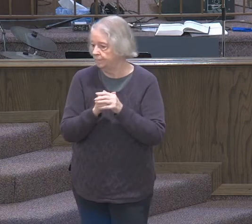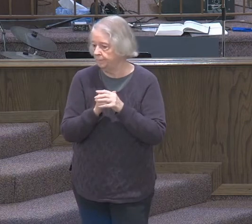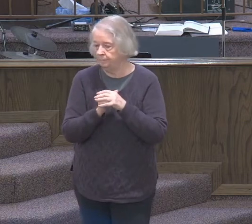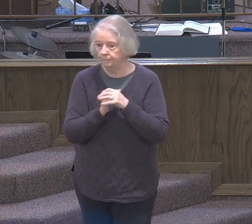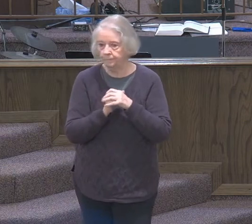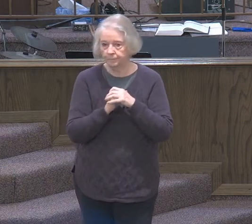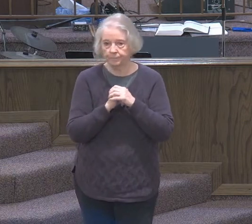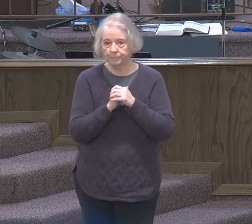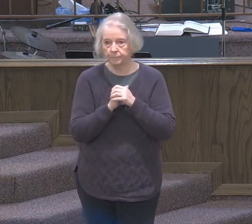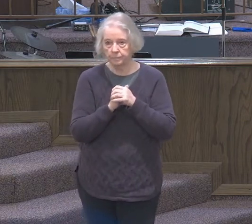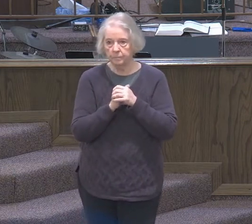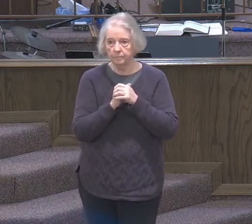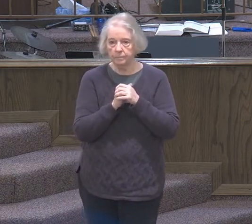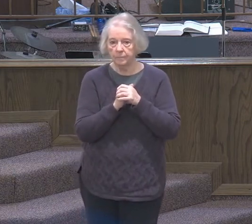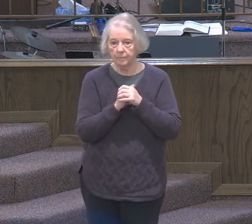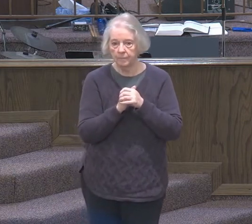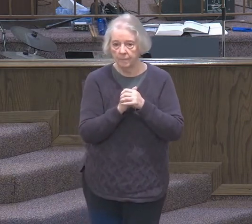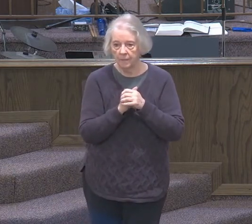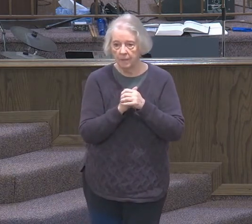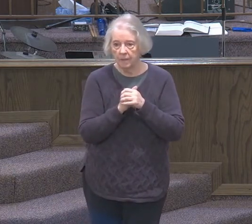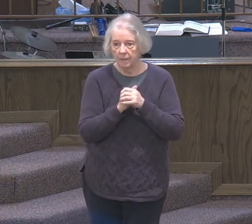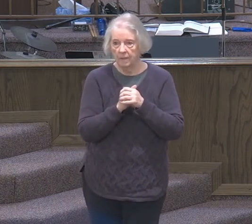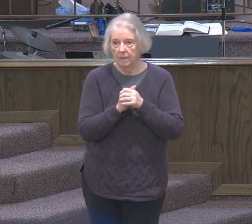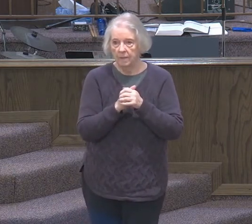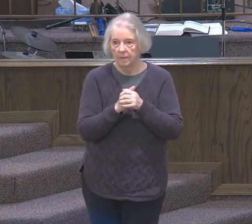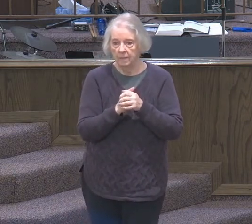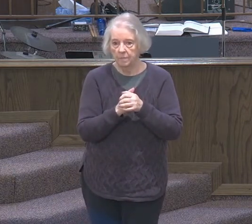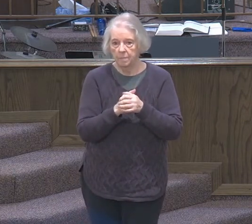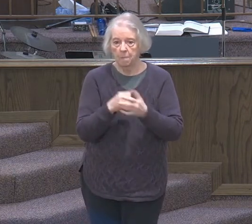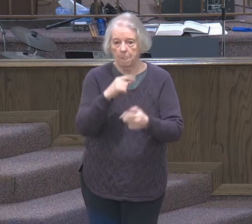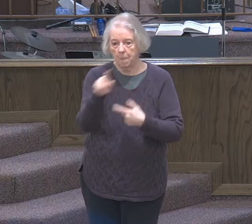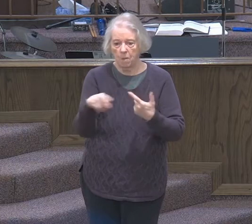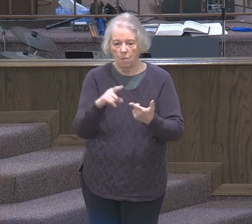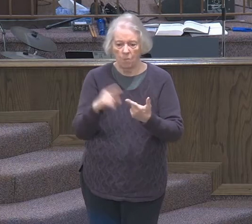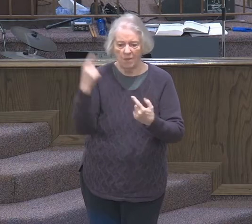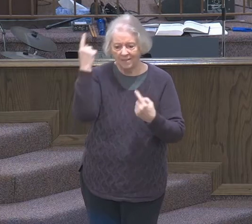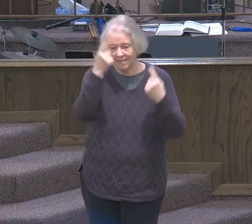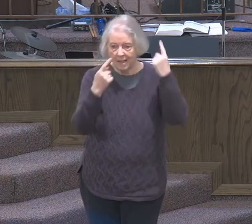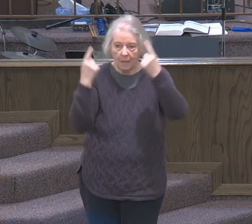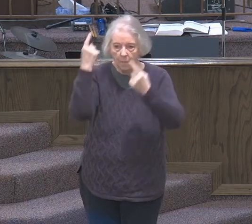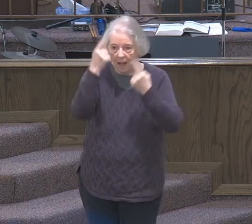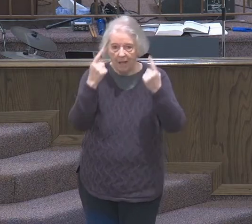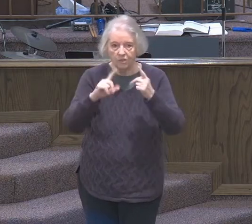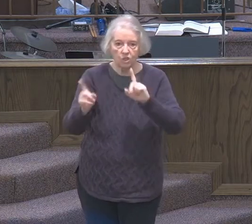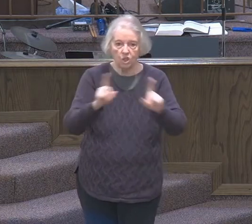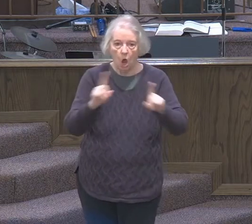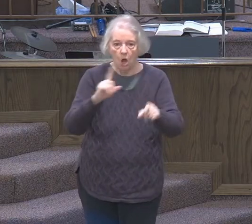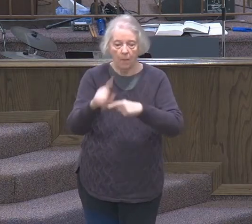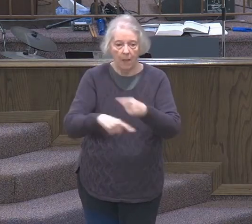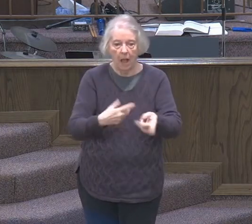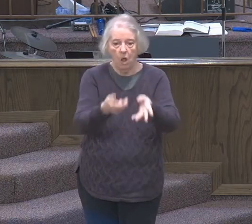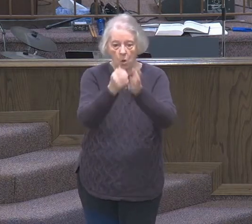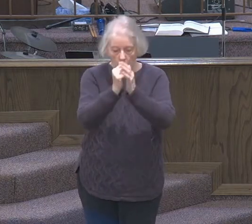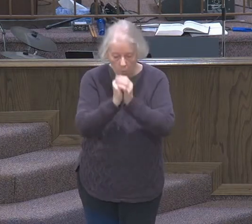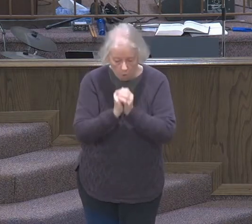is amazing grace. We think about it. We want to talk about worship today. I want us